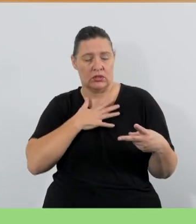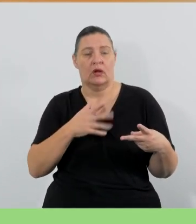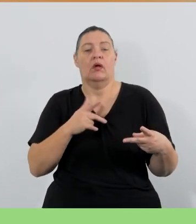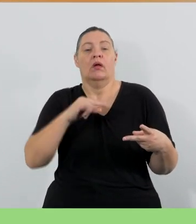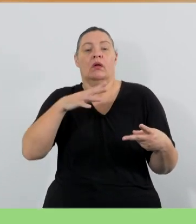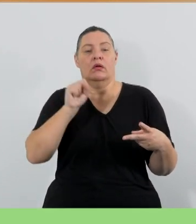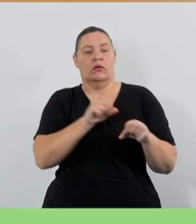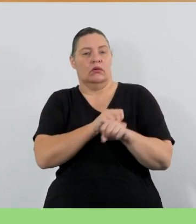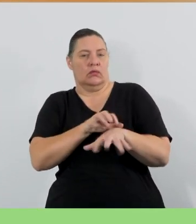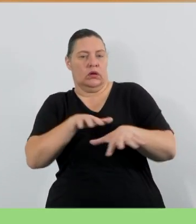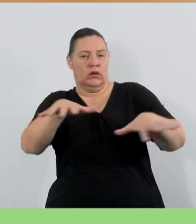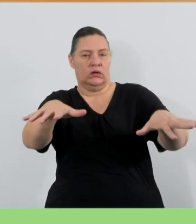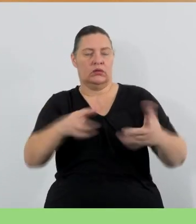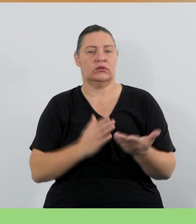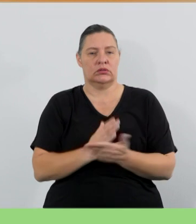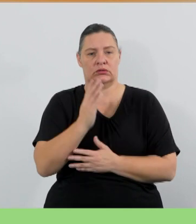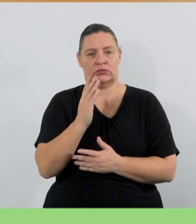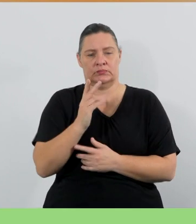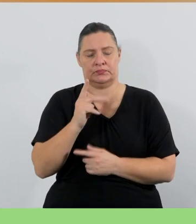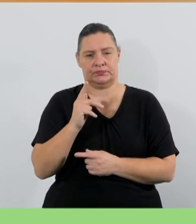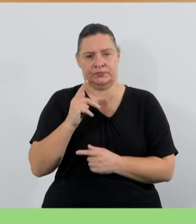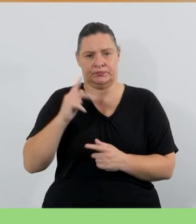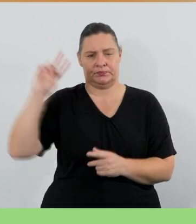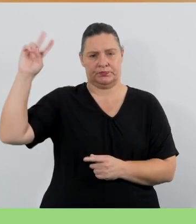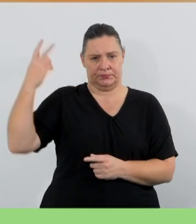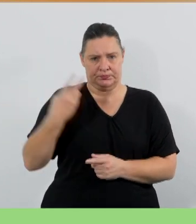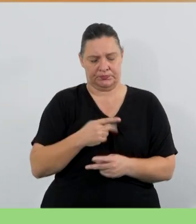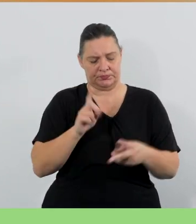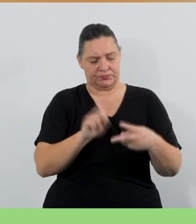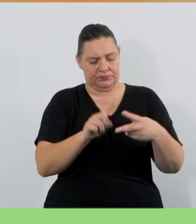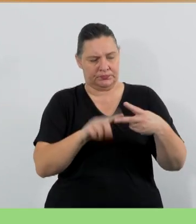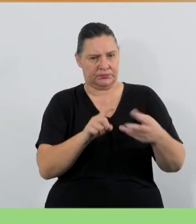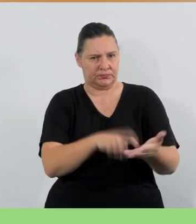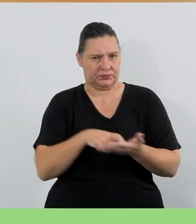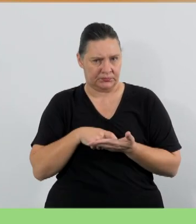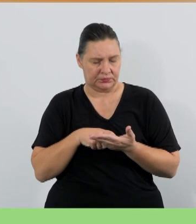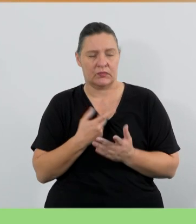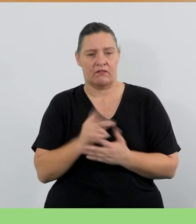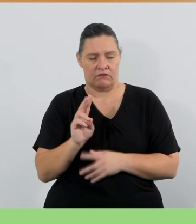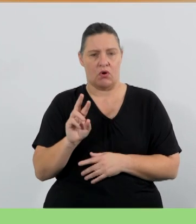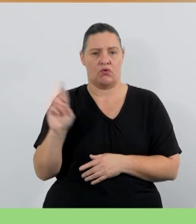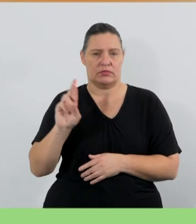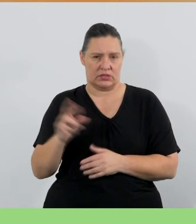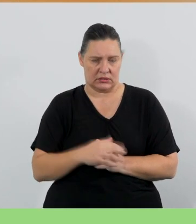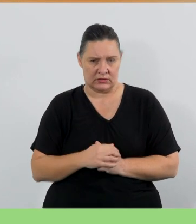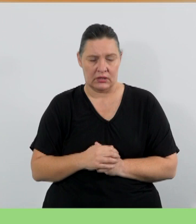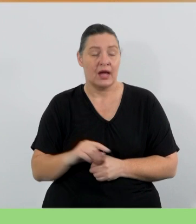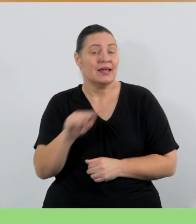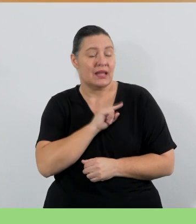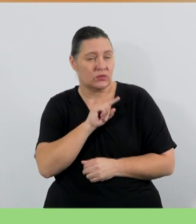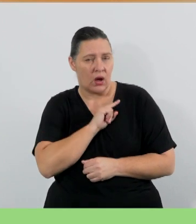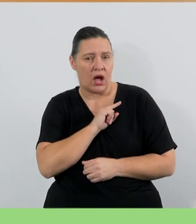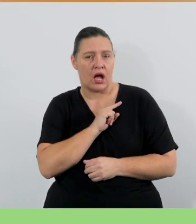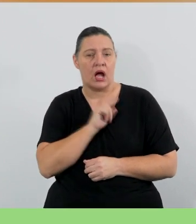that is released into the atmosphere during photosynthesis. So these are the two requirements for respiration.